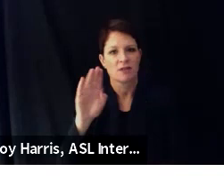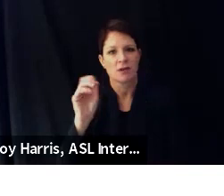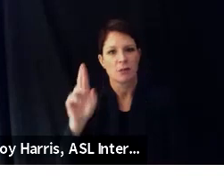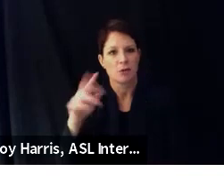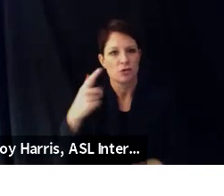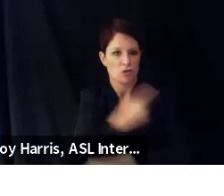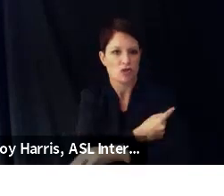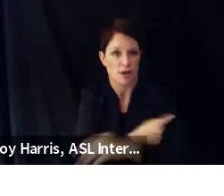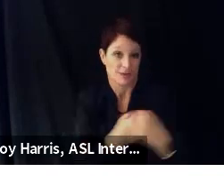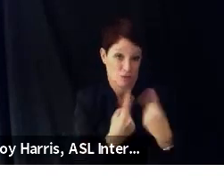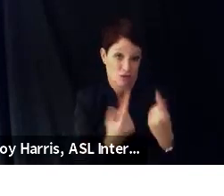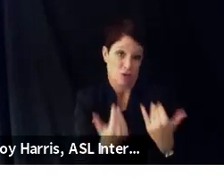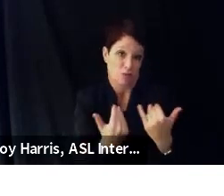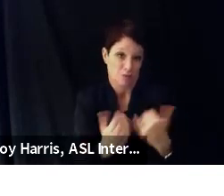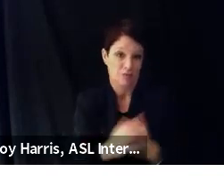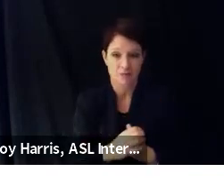point.